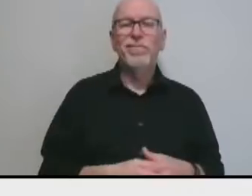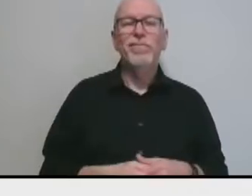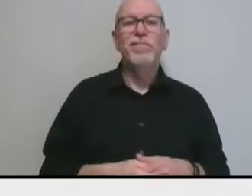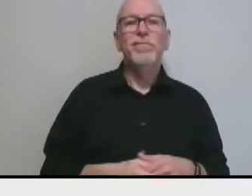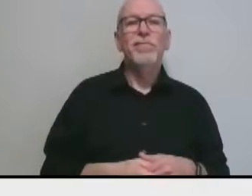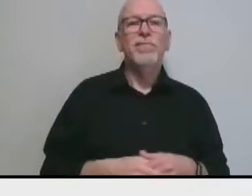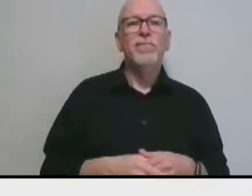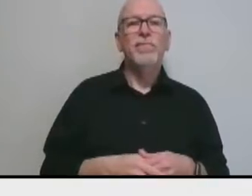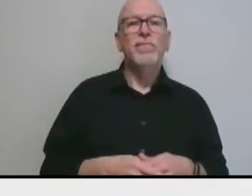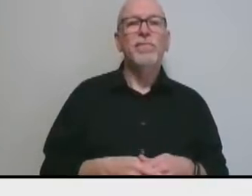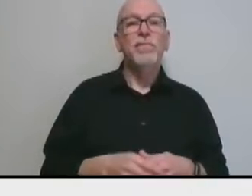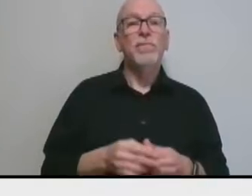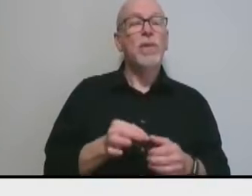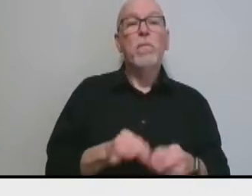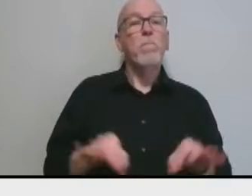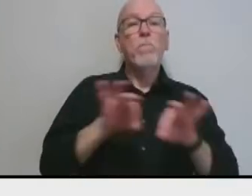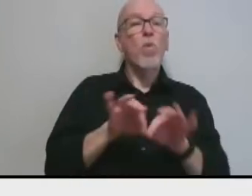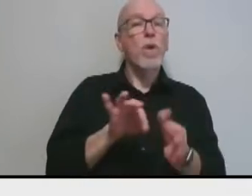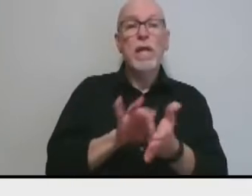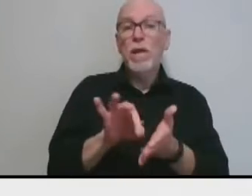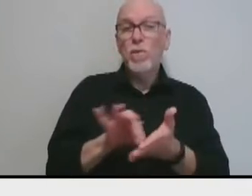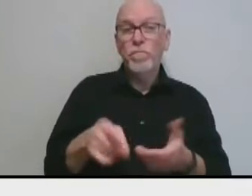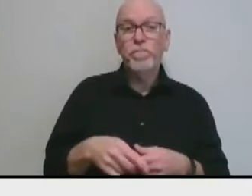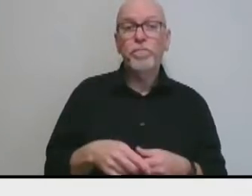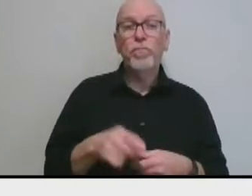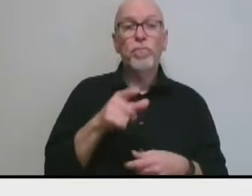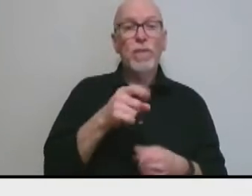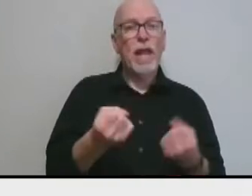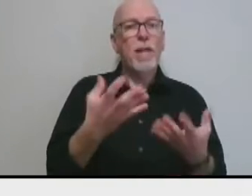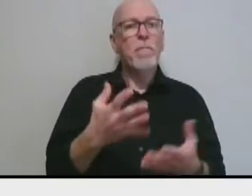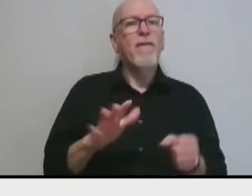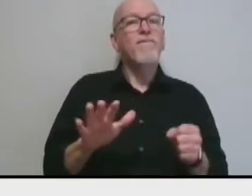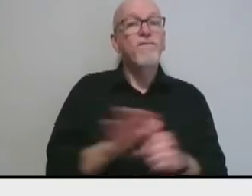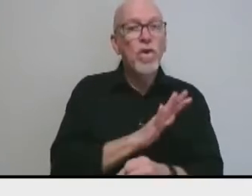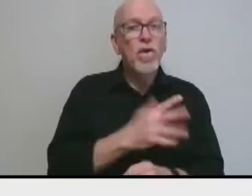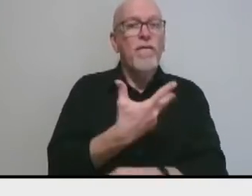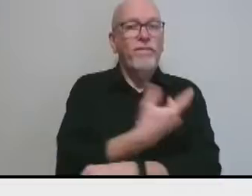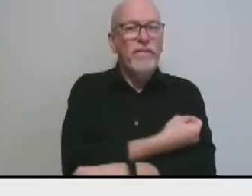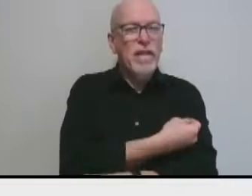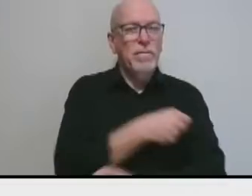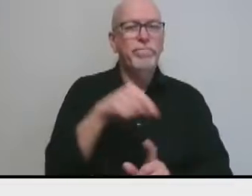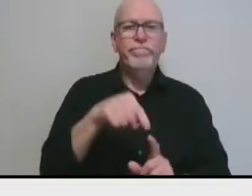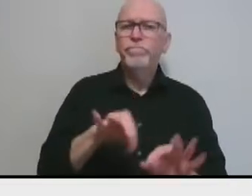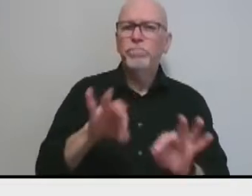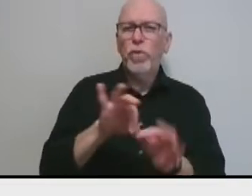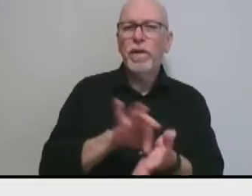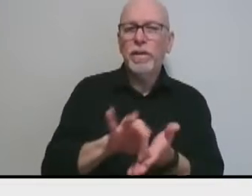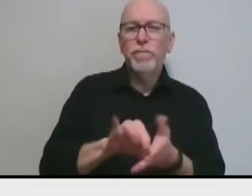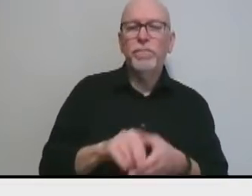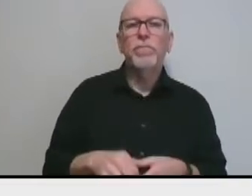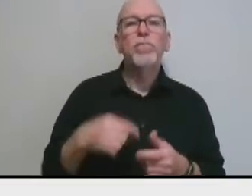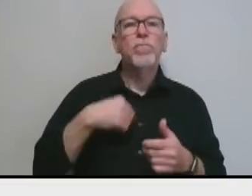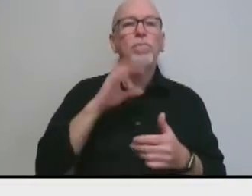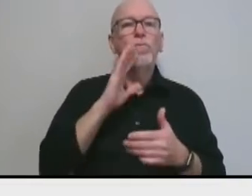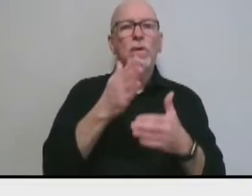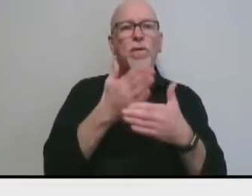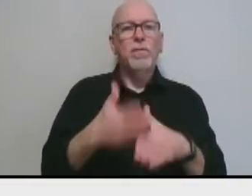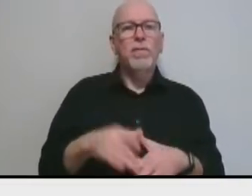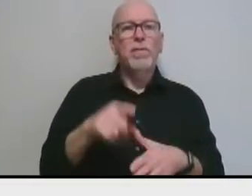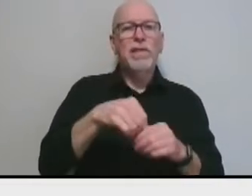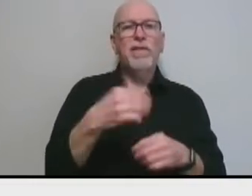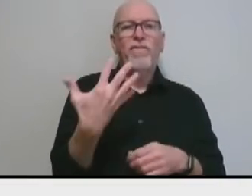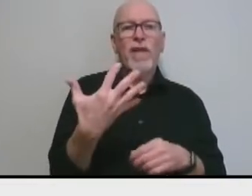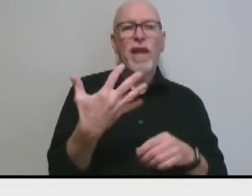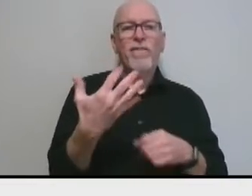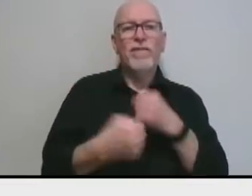most important count will continue to be those who are fully vaccinated. We also will begin breaking out doses administered into